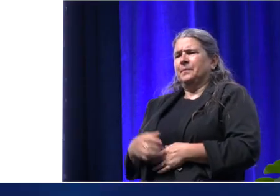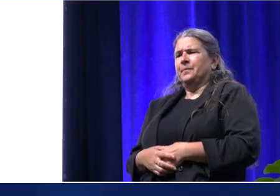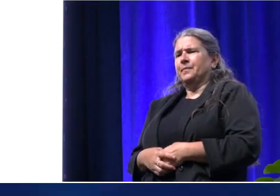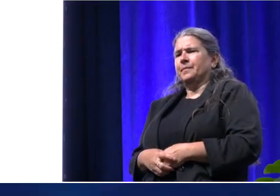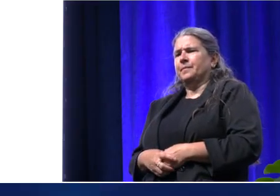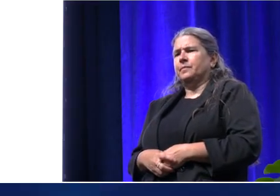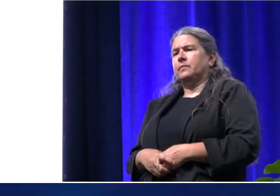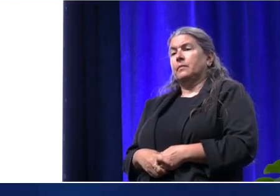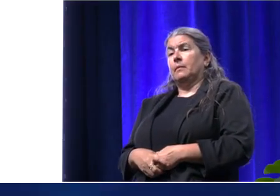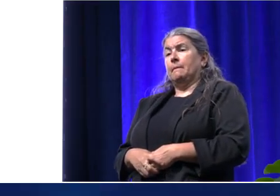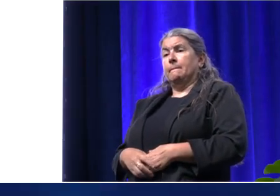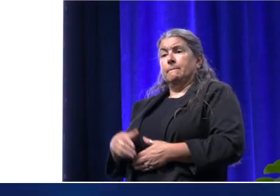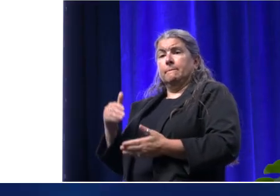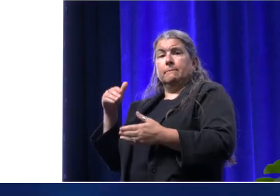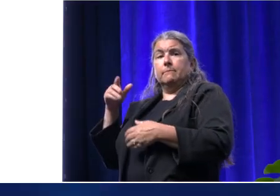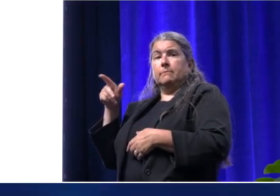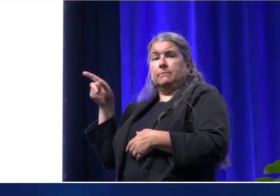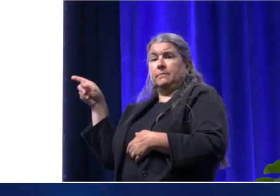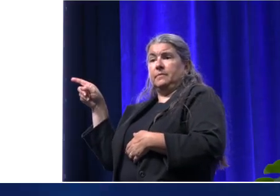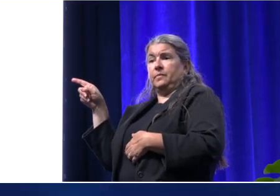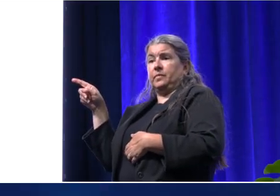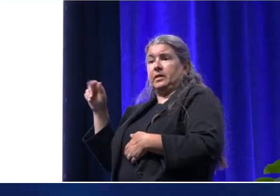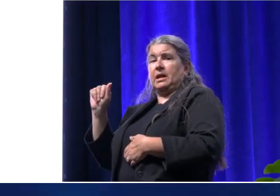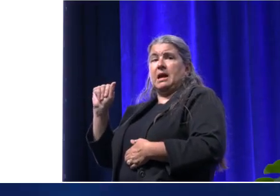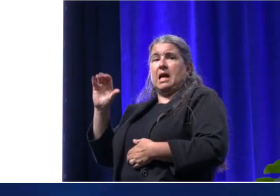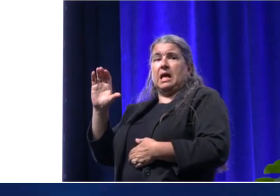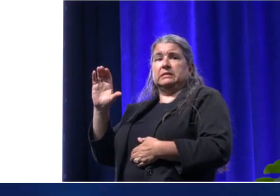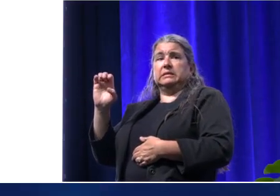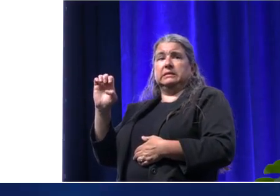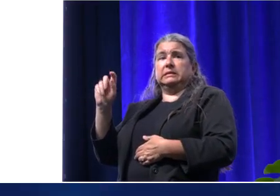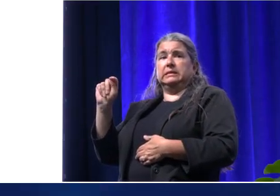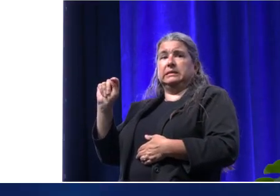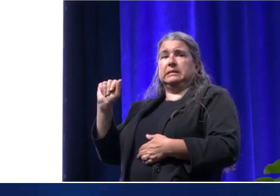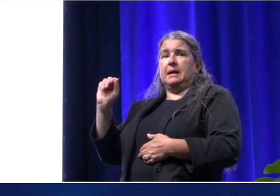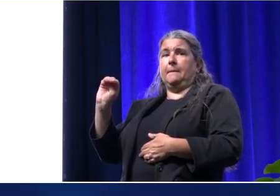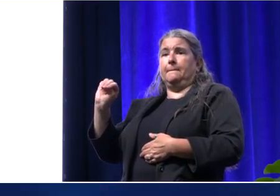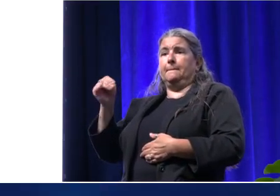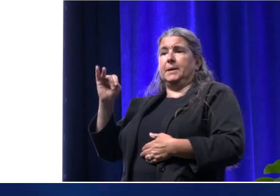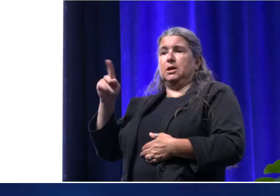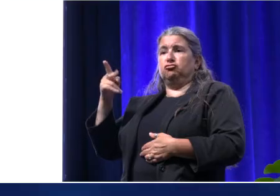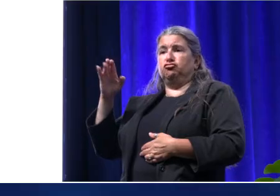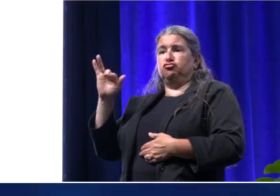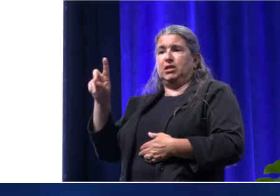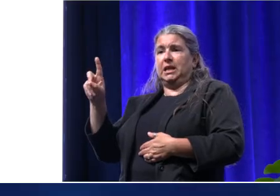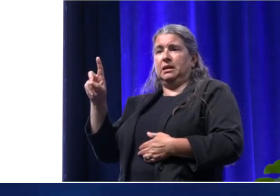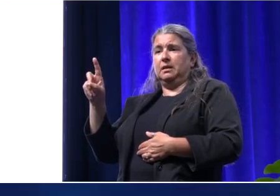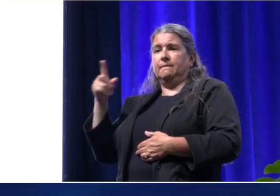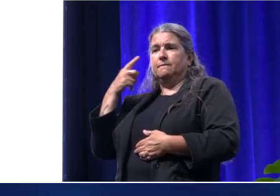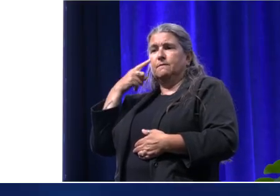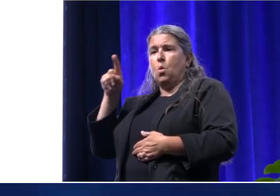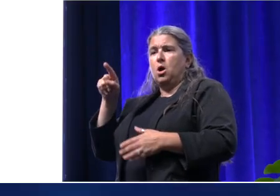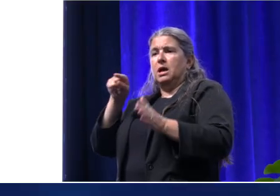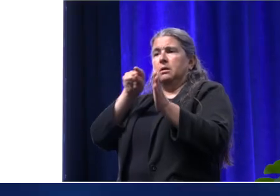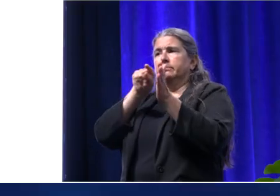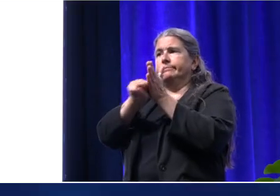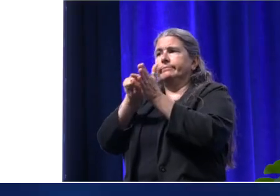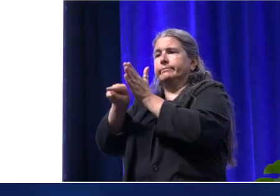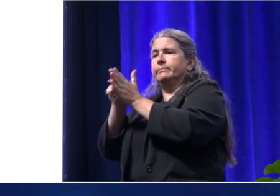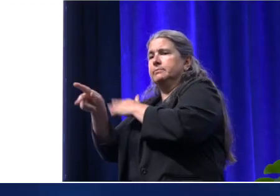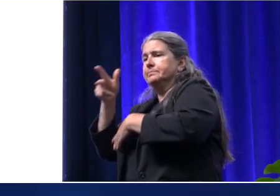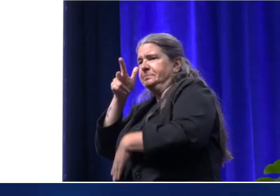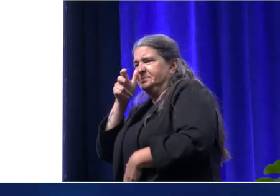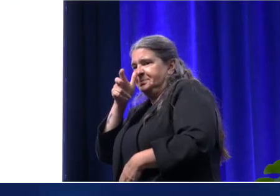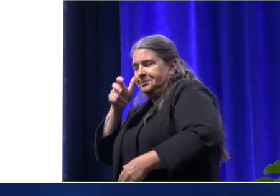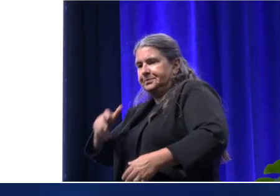insecticide is not a technical scientific term. Insecticide is a marketing term